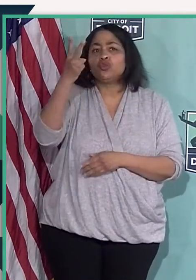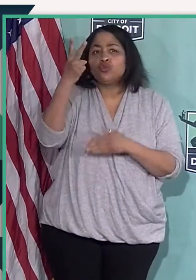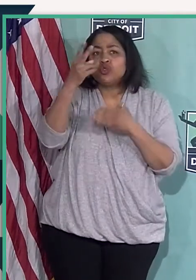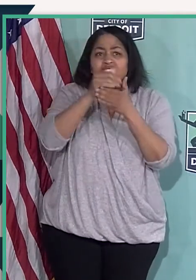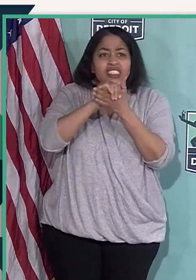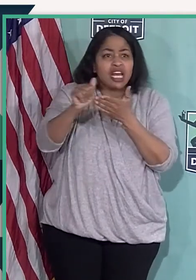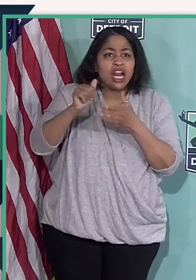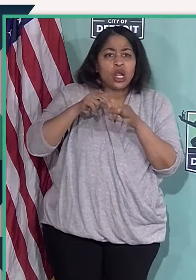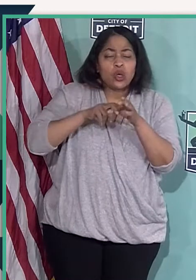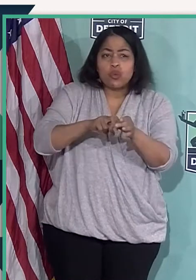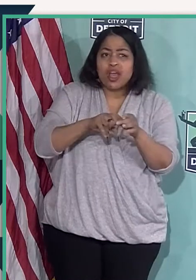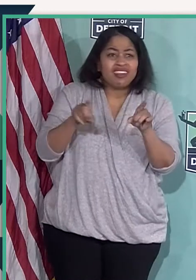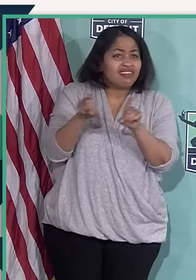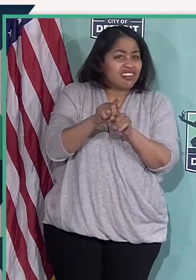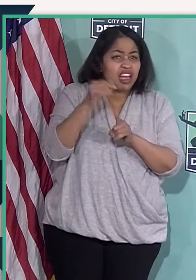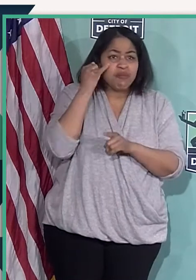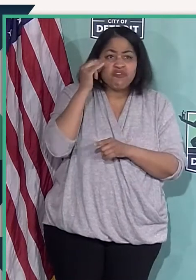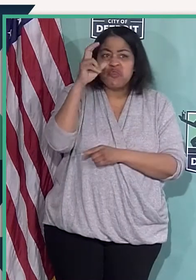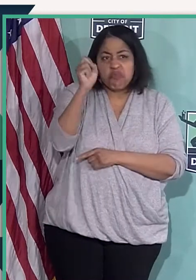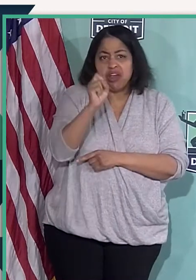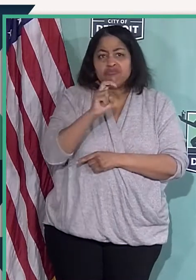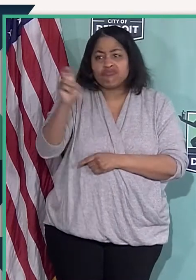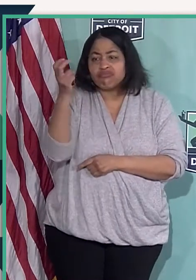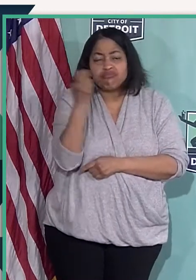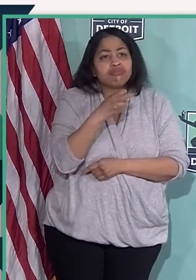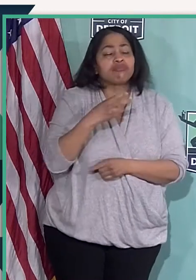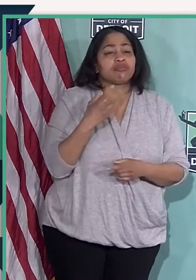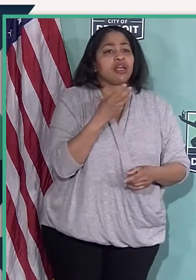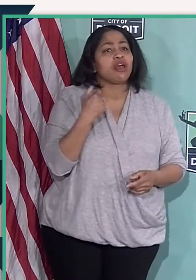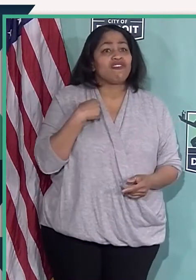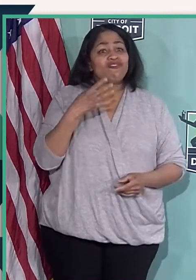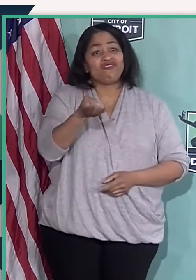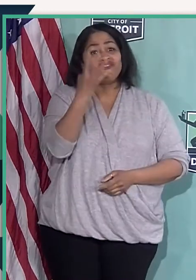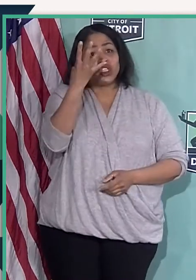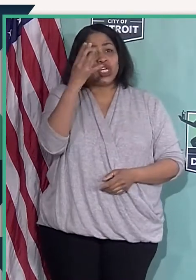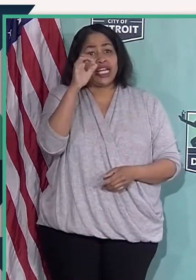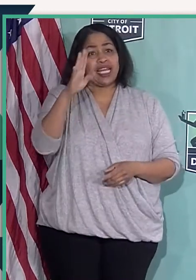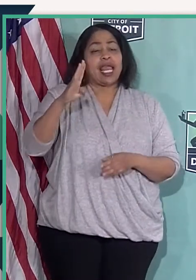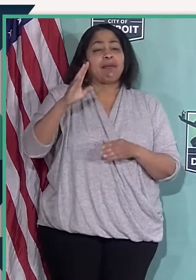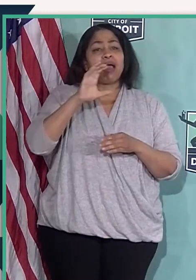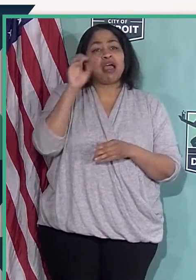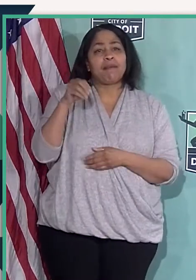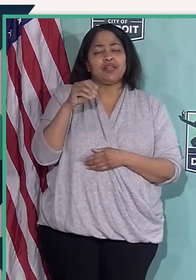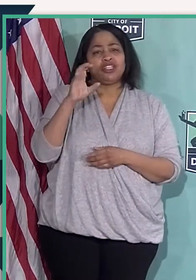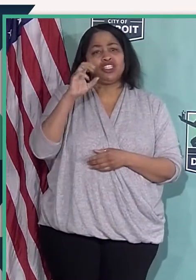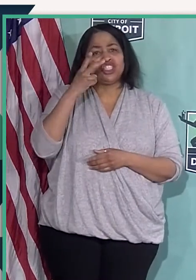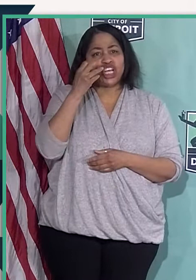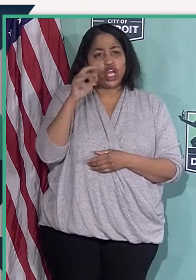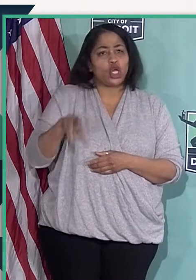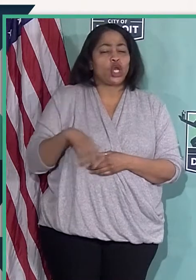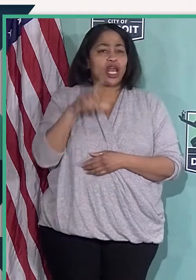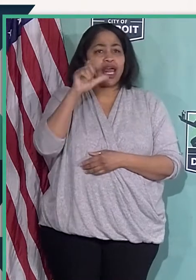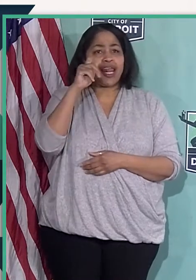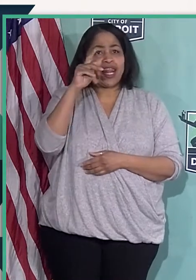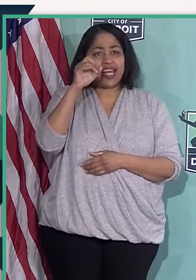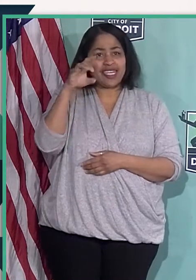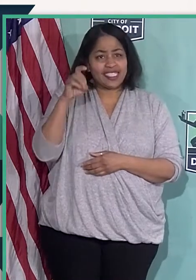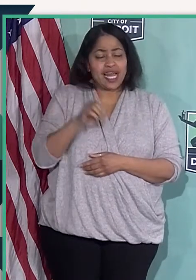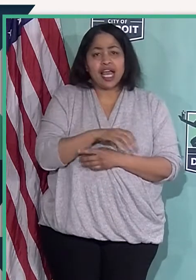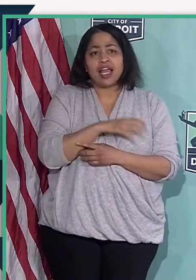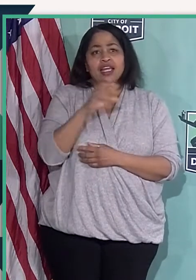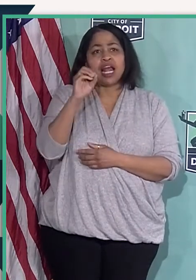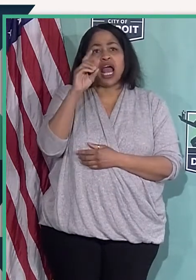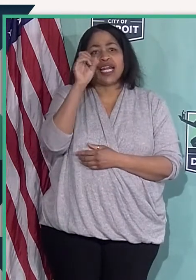same as it would cost you to ride a DDOT bus. And we've had 4 cab companies, Checker Cab, Lakeside, Bright, and